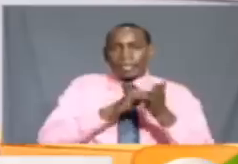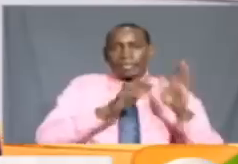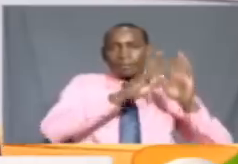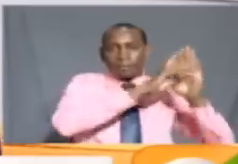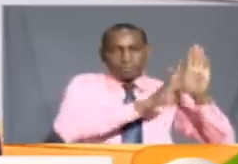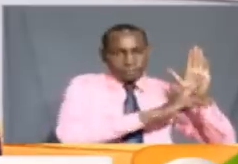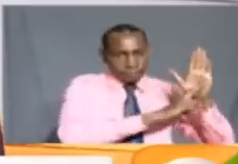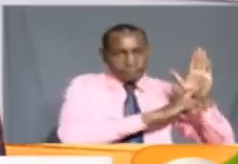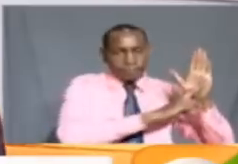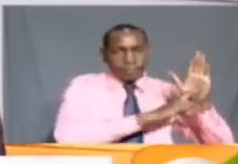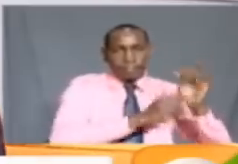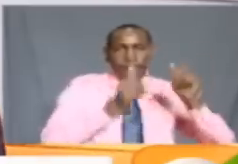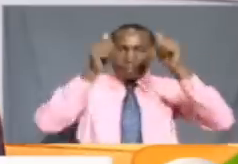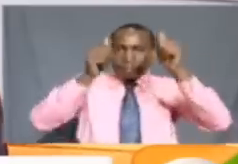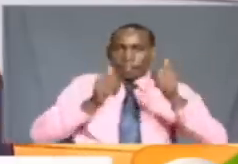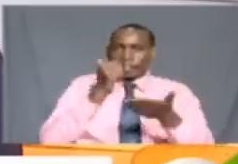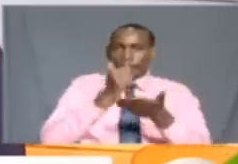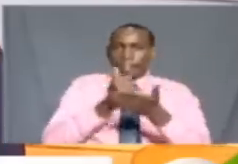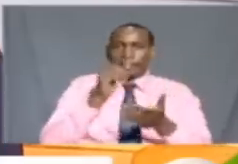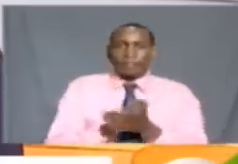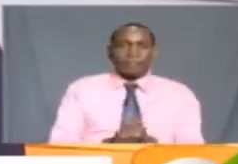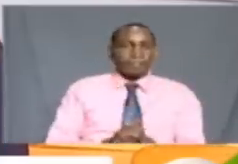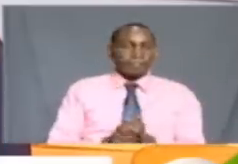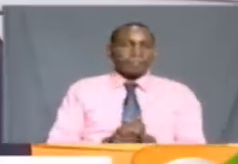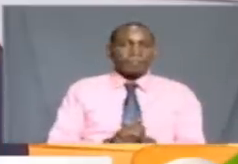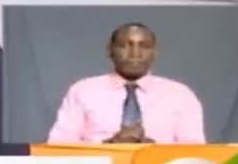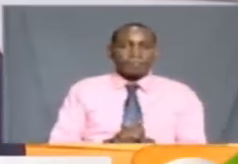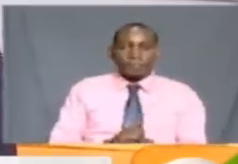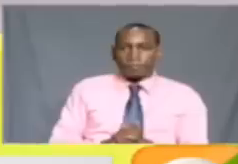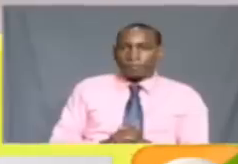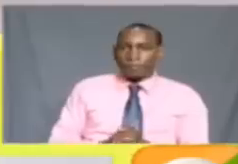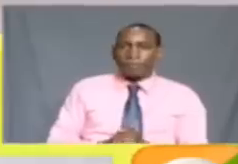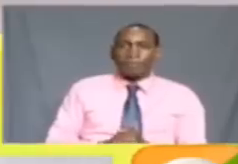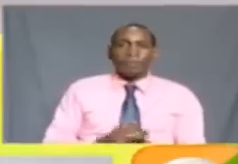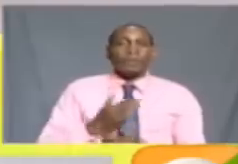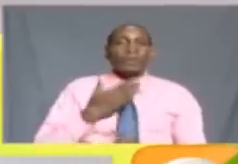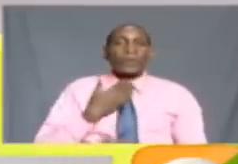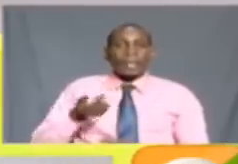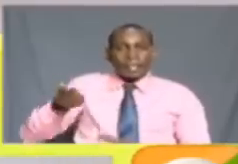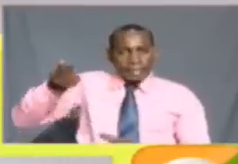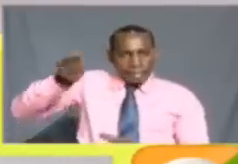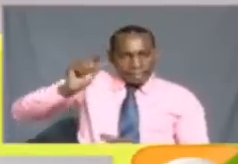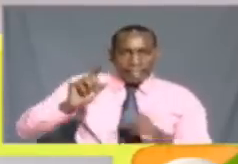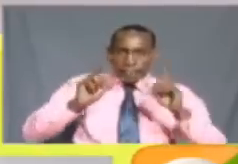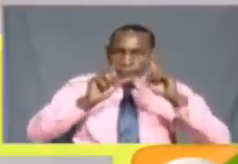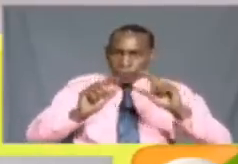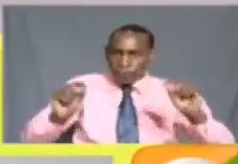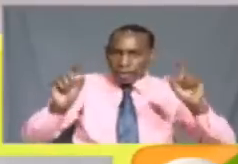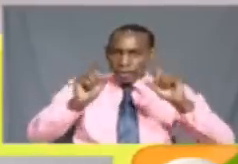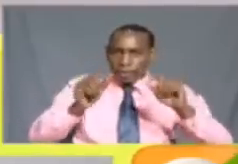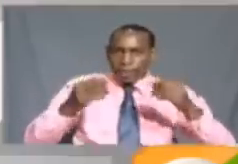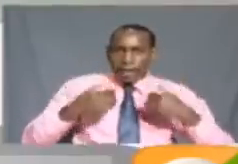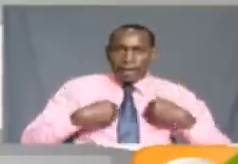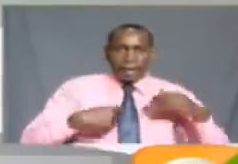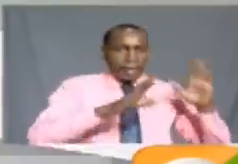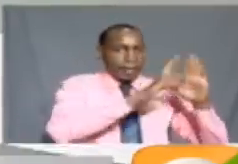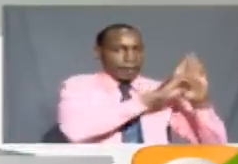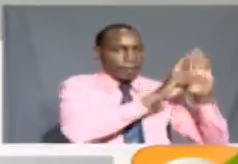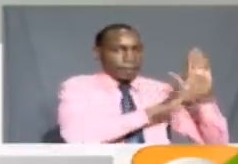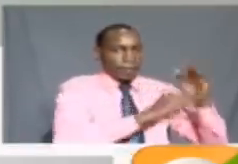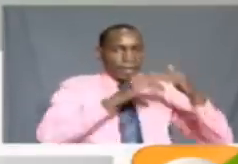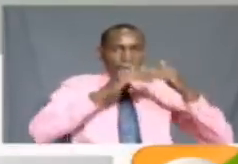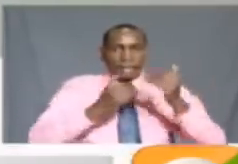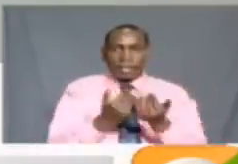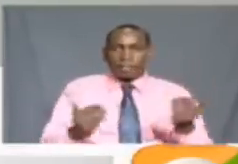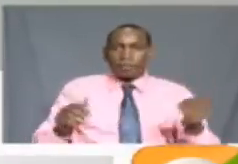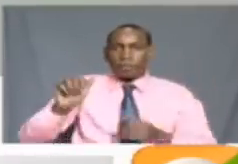guidelines are gazetted. Let's see if that, you wanted to respond. Yes, I just wanted to add something. We have rules under the Children's Act